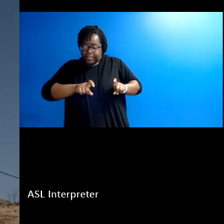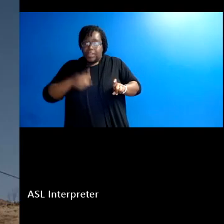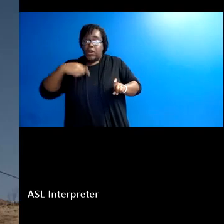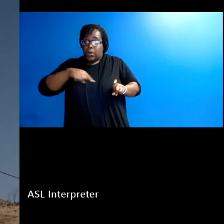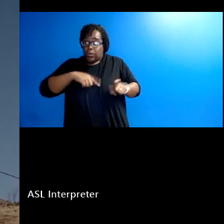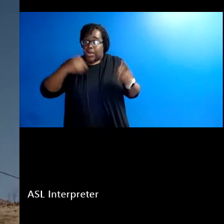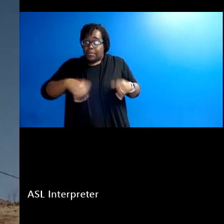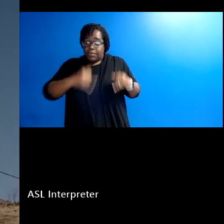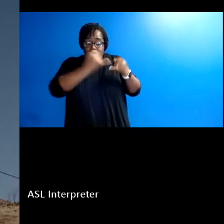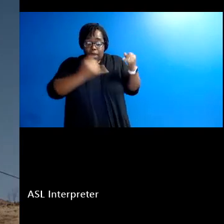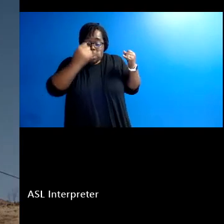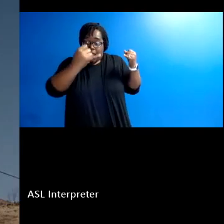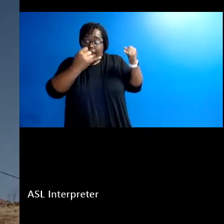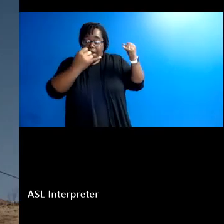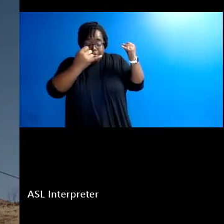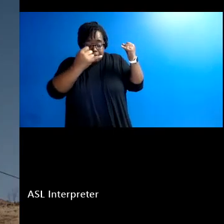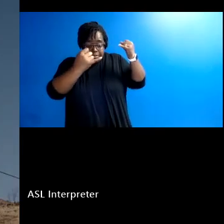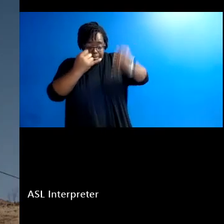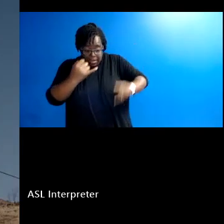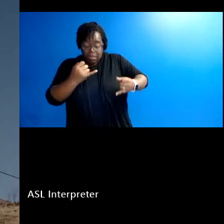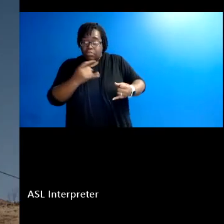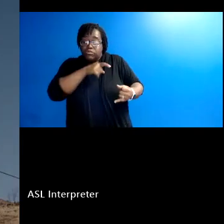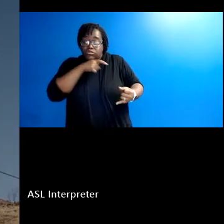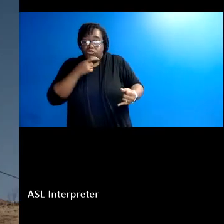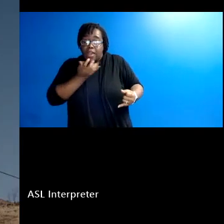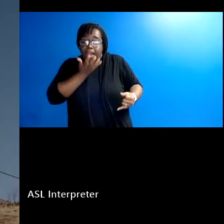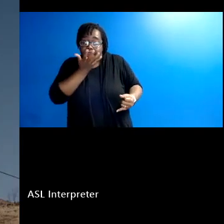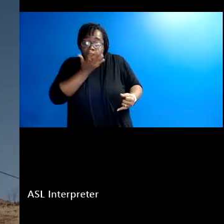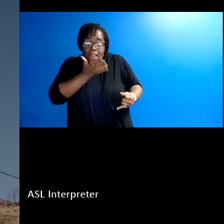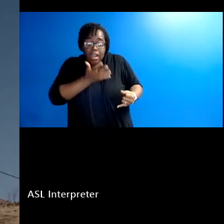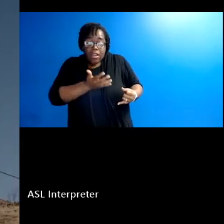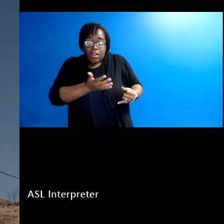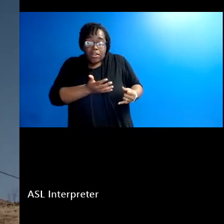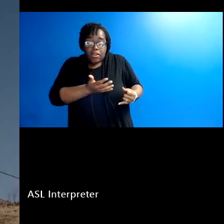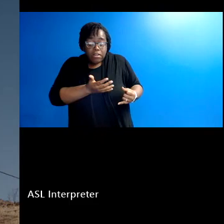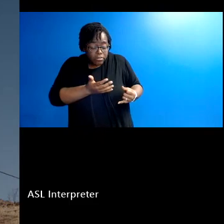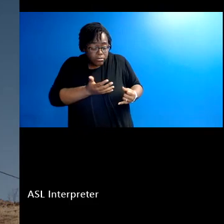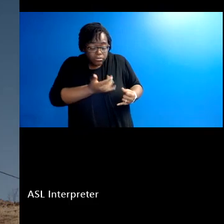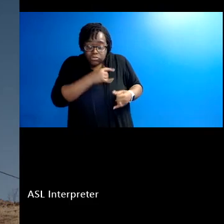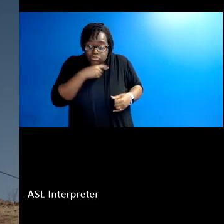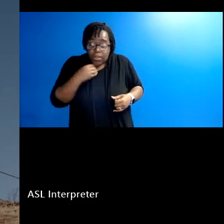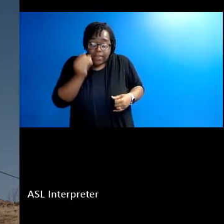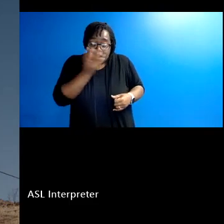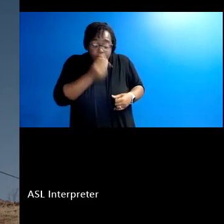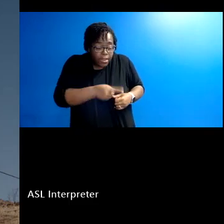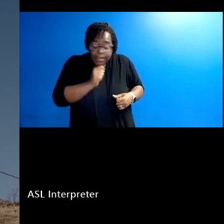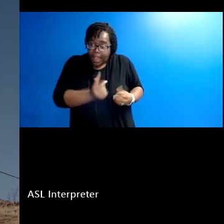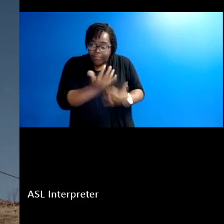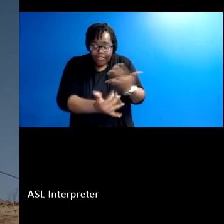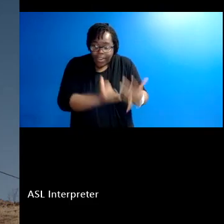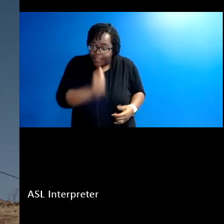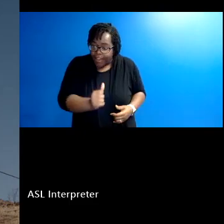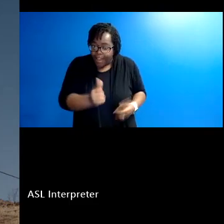onto dry brush in a laboratory environment, and it's not lighting it on fire. So we're deploying more and more of this to really